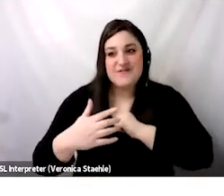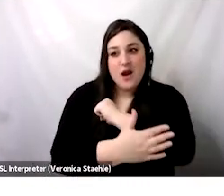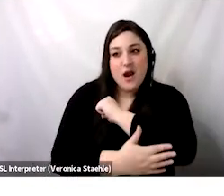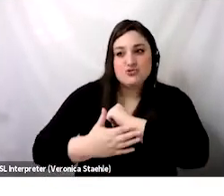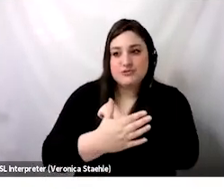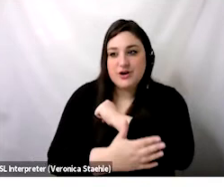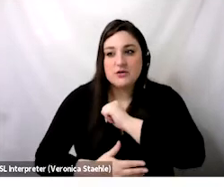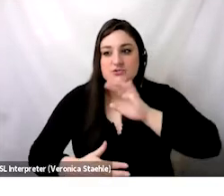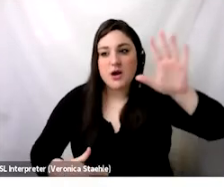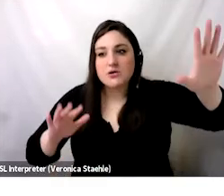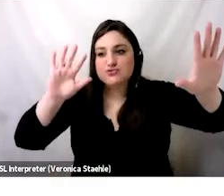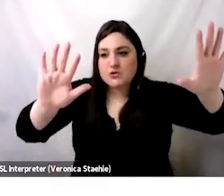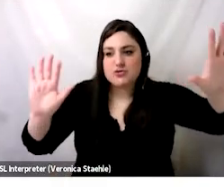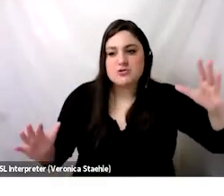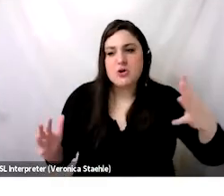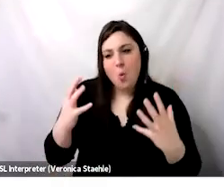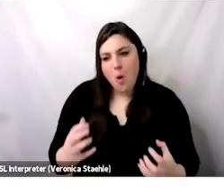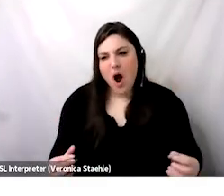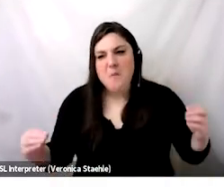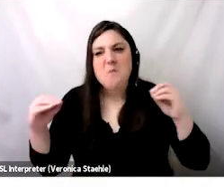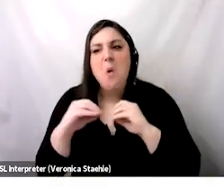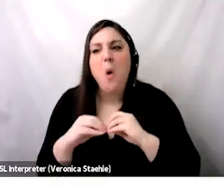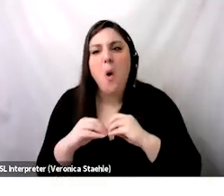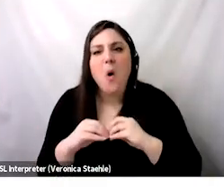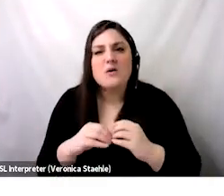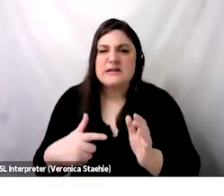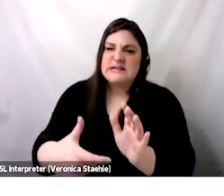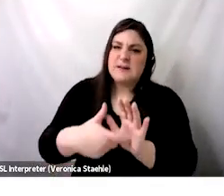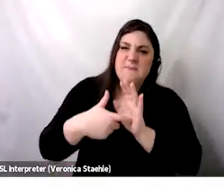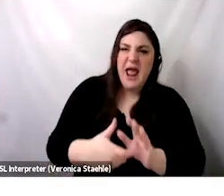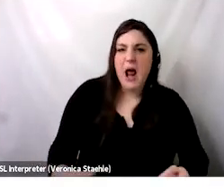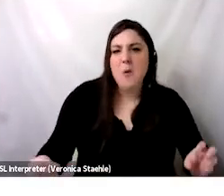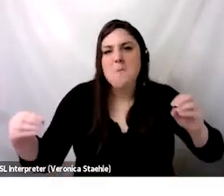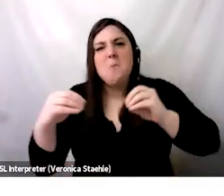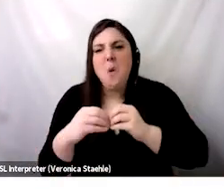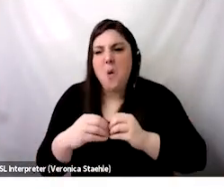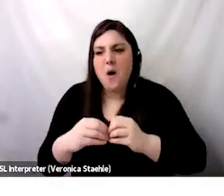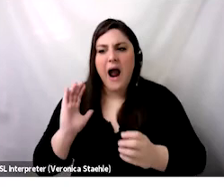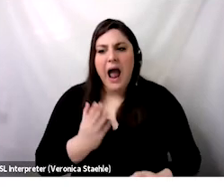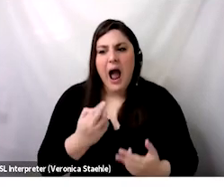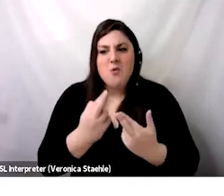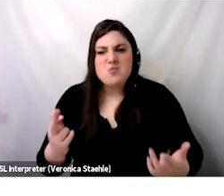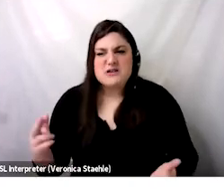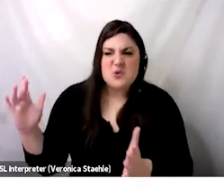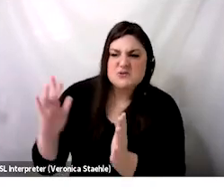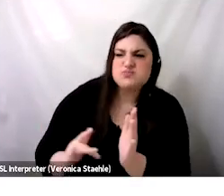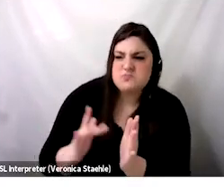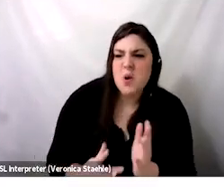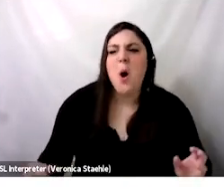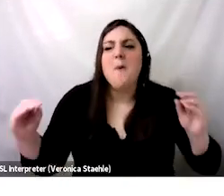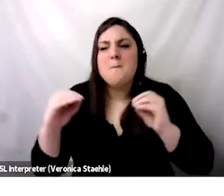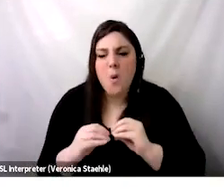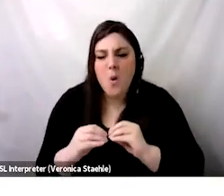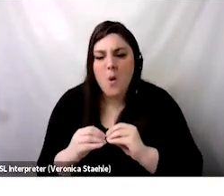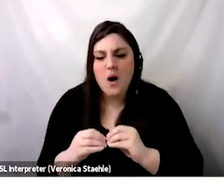wanting more, demanding more from our resources, as we perceive our